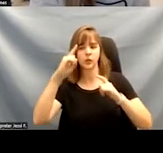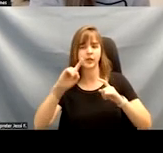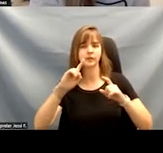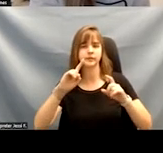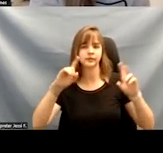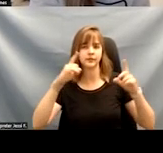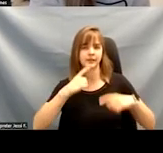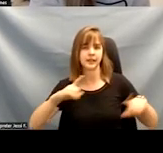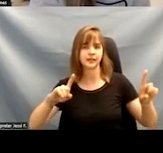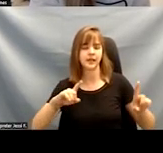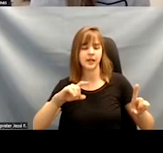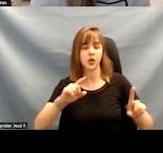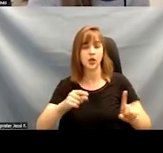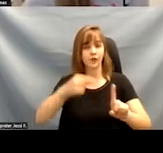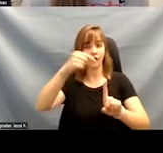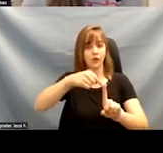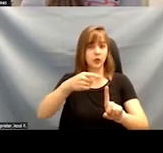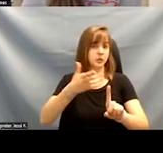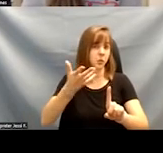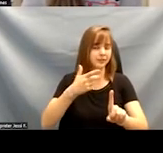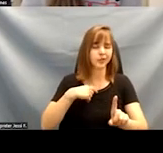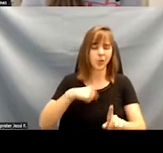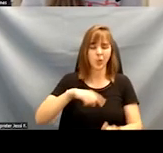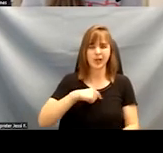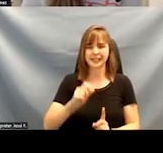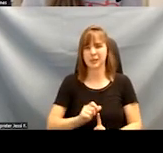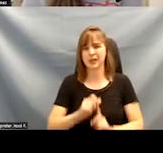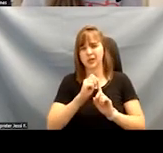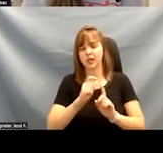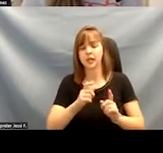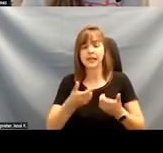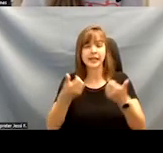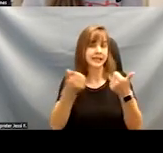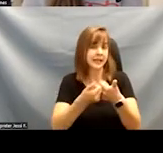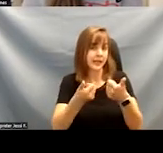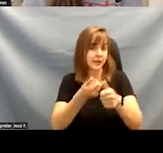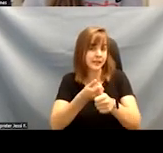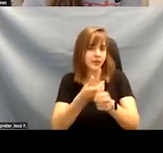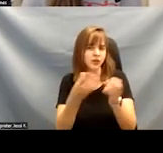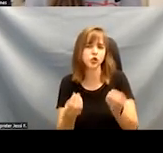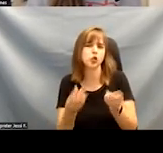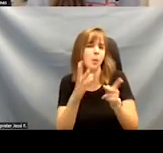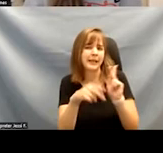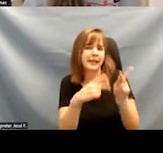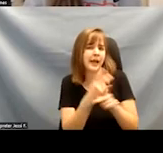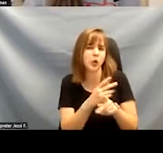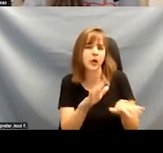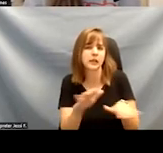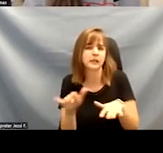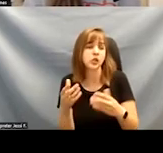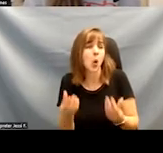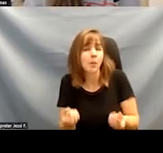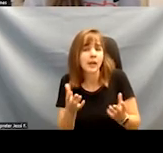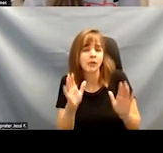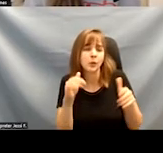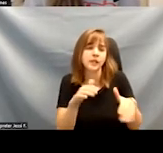to carve out this niche. There's a lot of categories in gaming, and a lot of them are leisure, lifestyle type